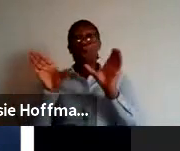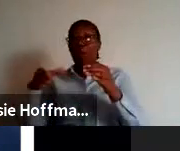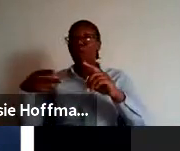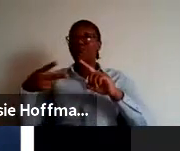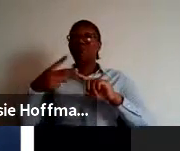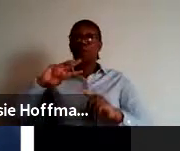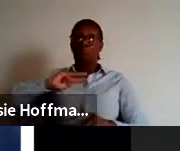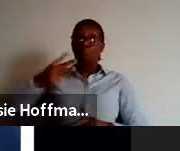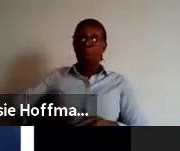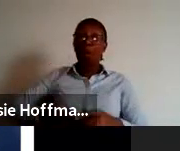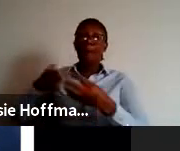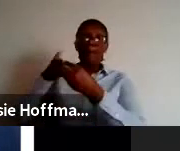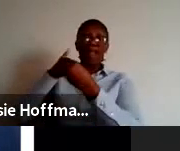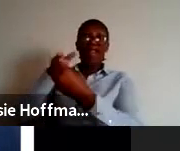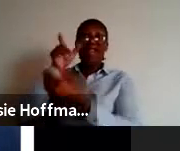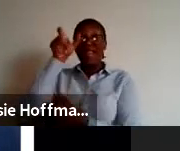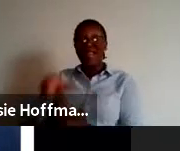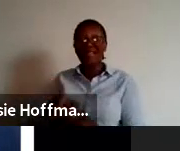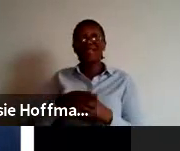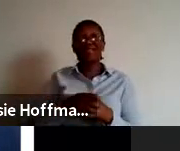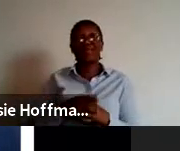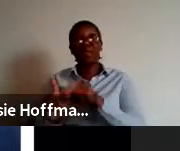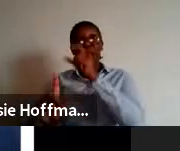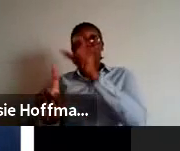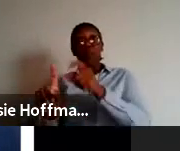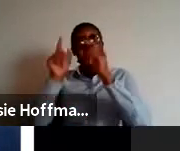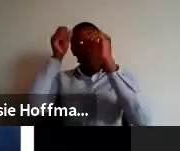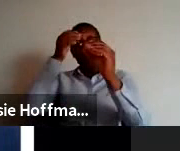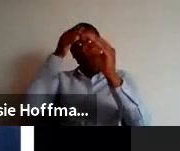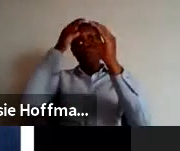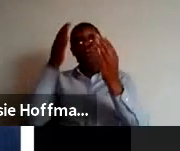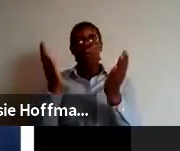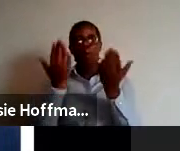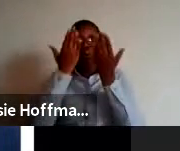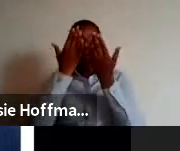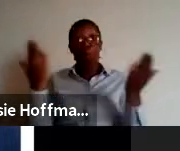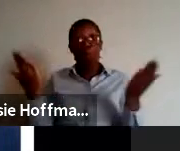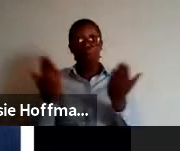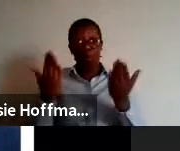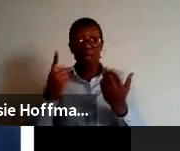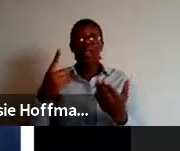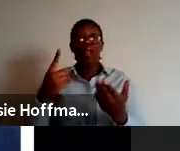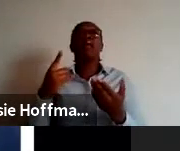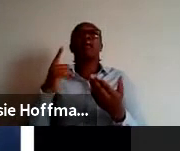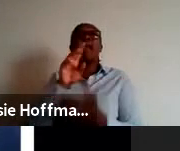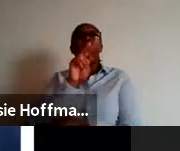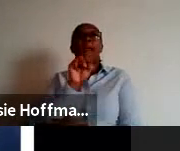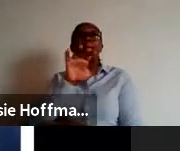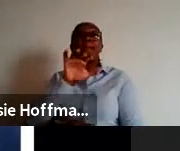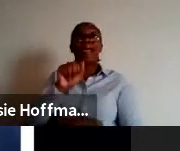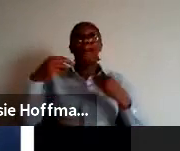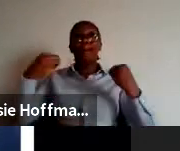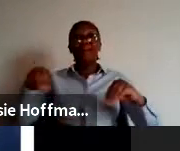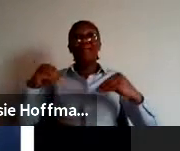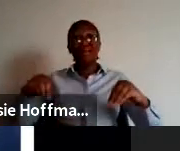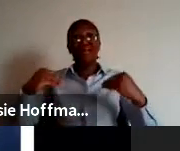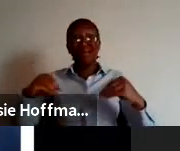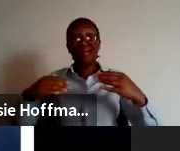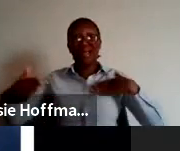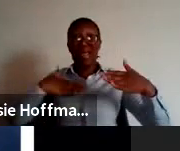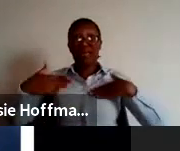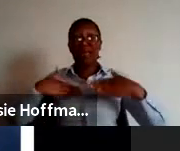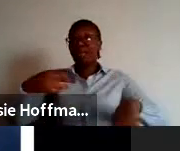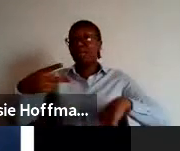leadership. Academically, Memory holds Masters in Business Administration, BBA degree,